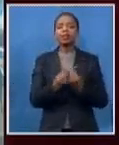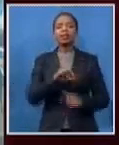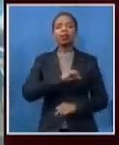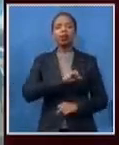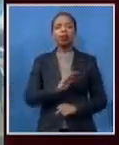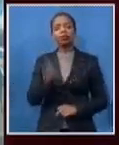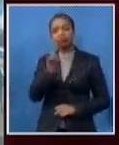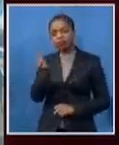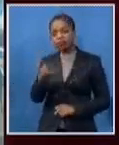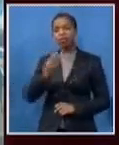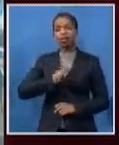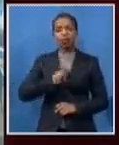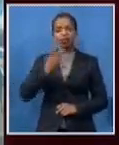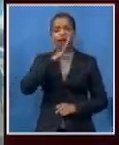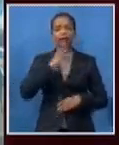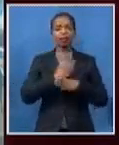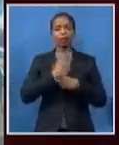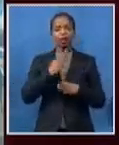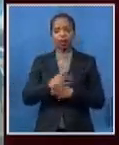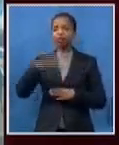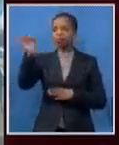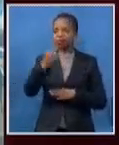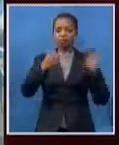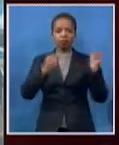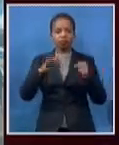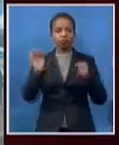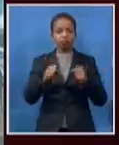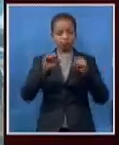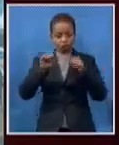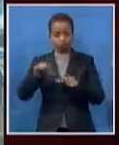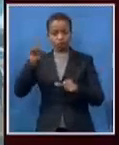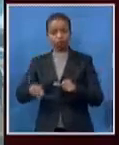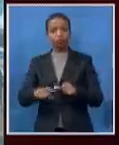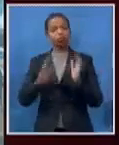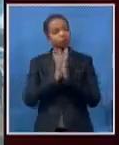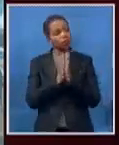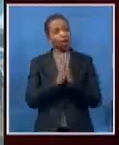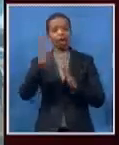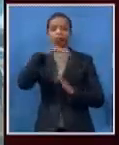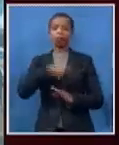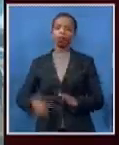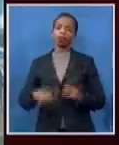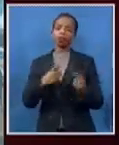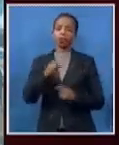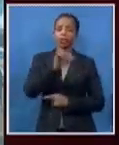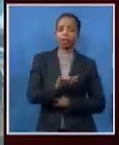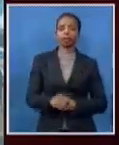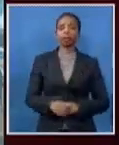then we're also saying that South Africa must stop fiddling at the edges. We must stop